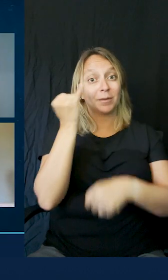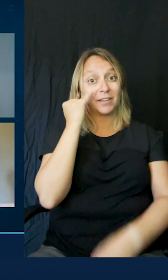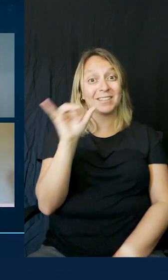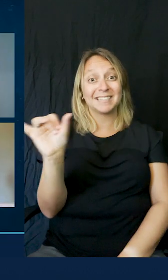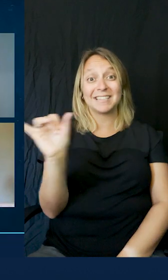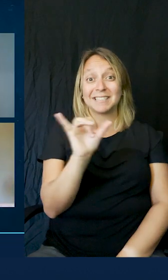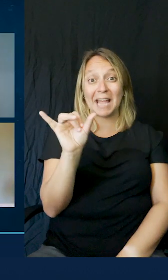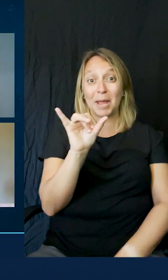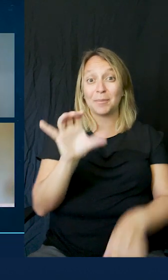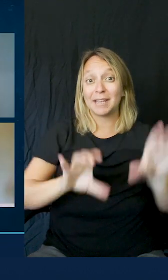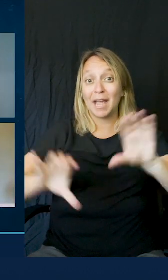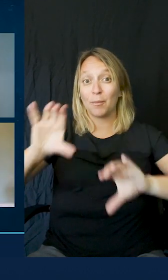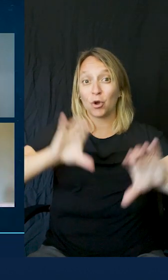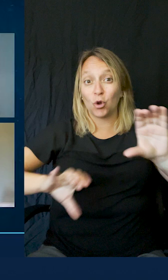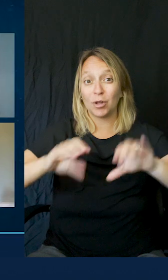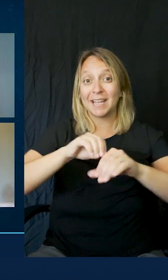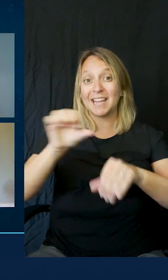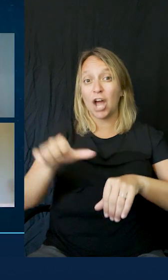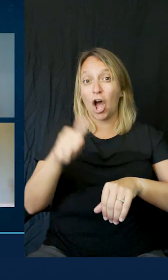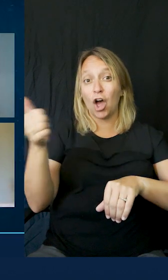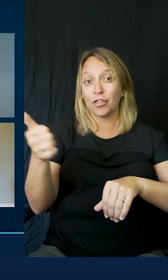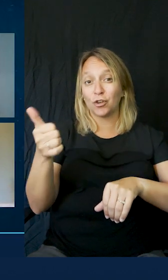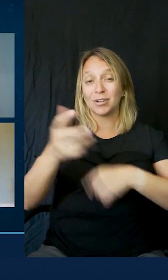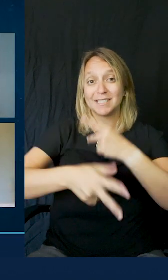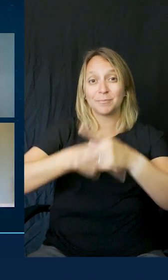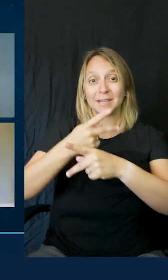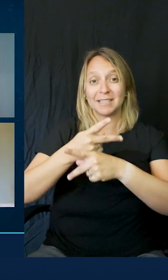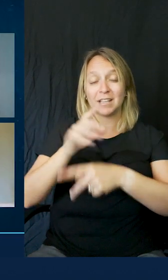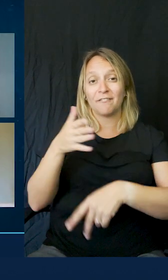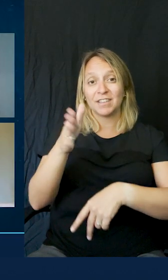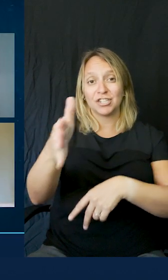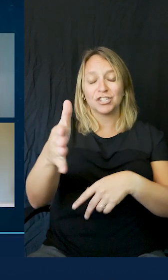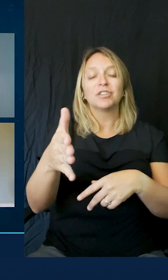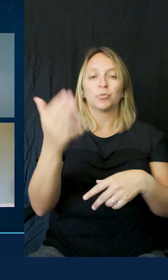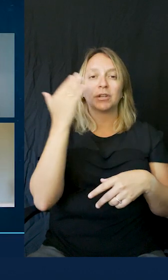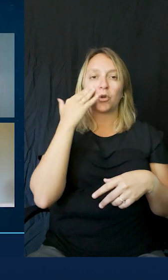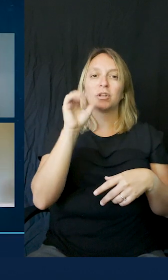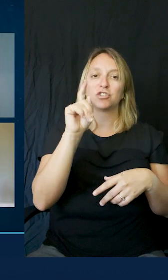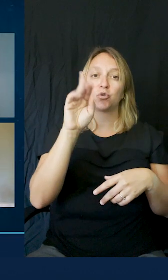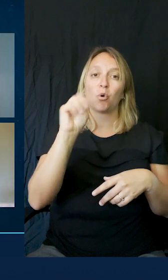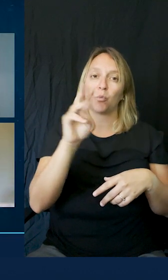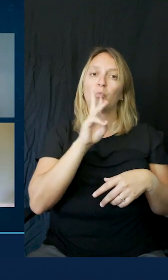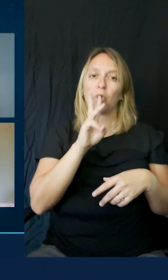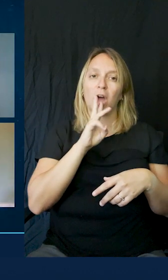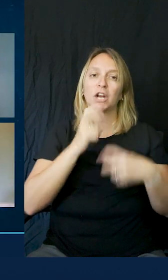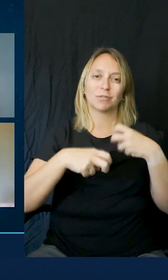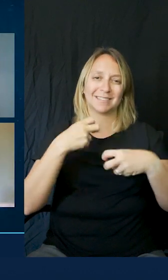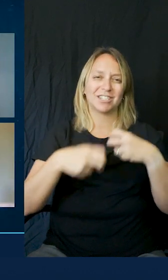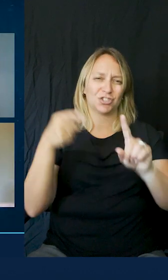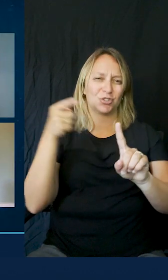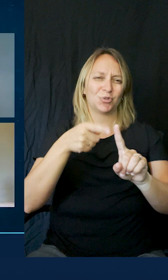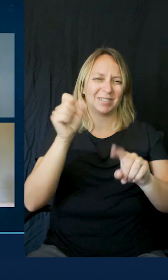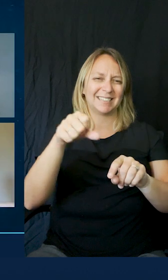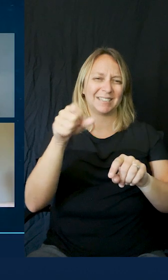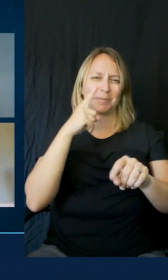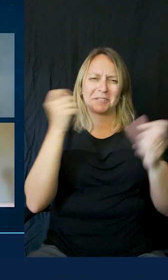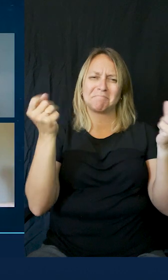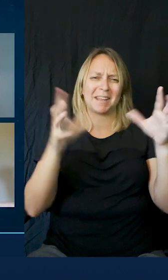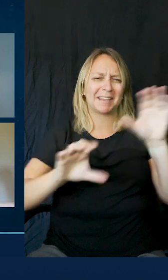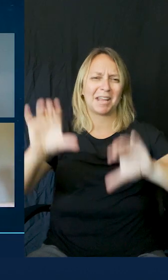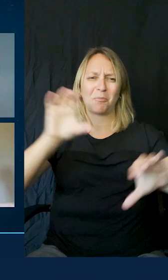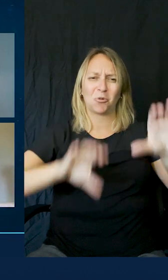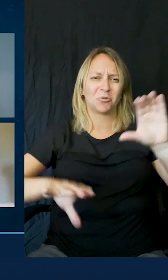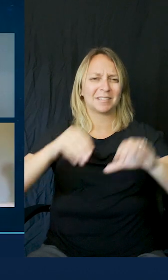same chemical in other species, even though we know that stormwater in general is already an issue. I think in terms of what people